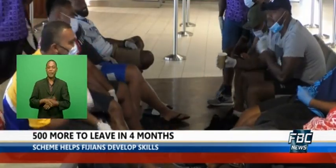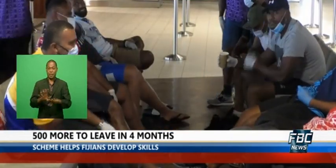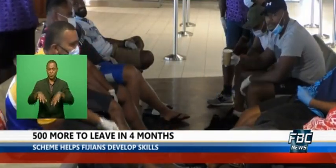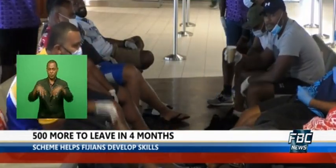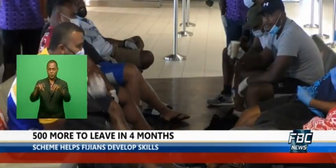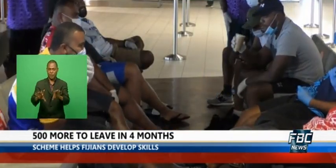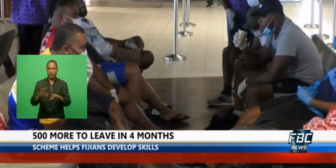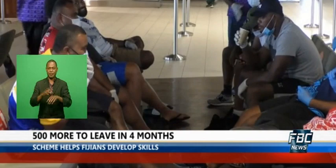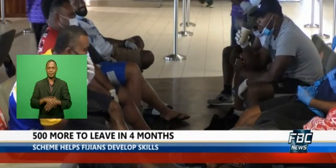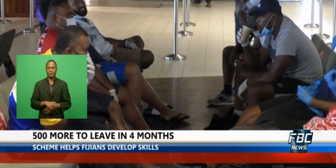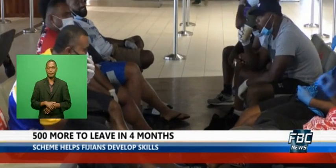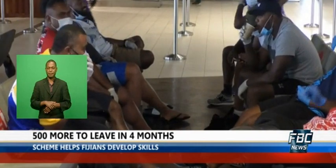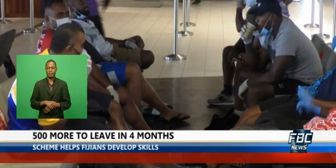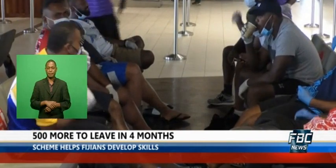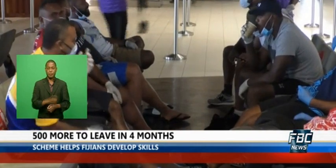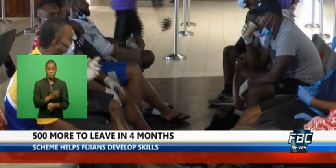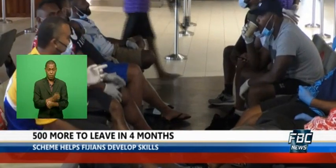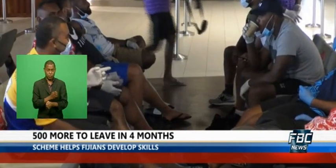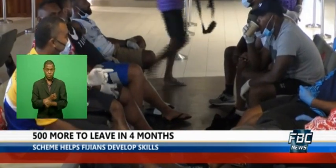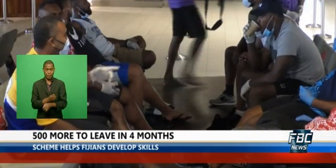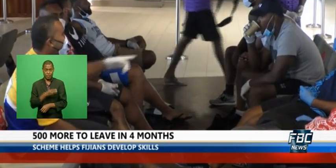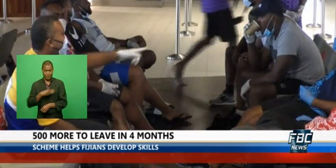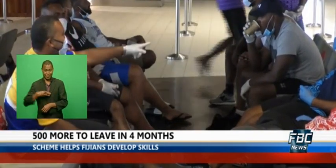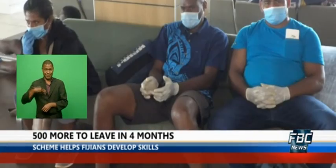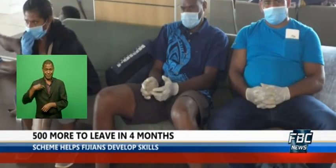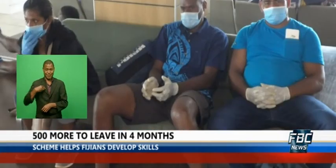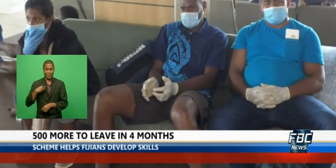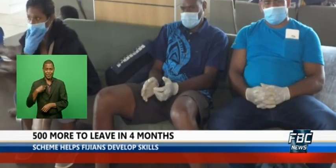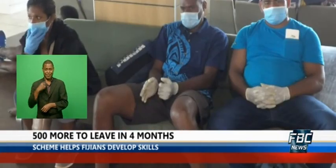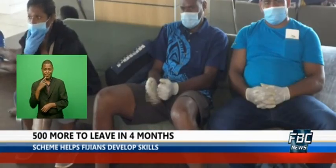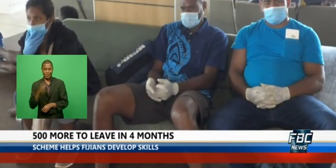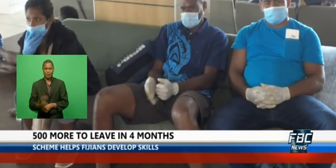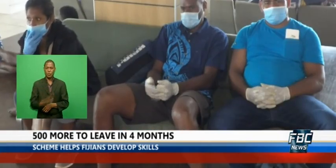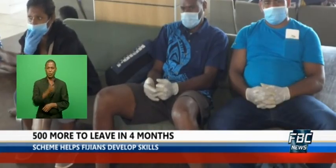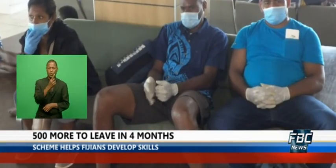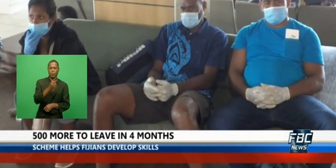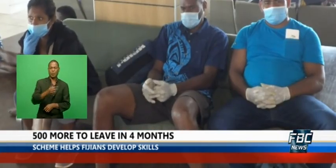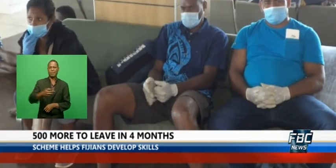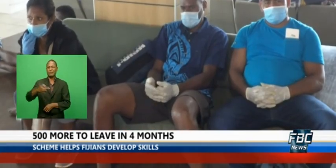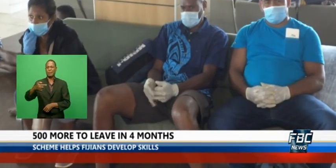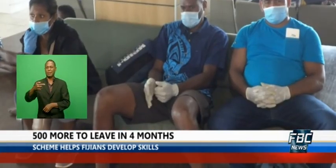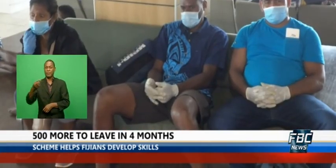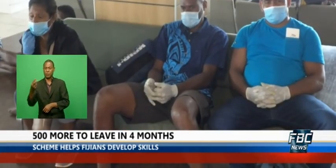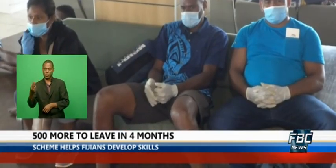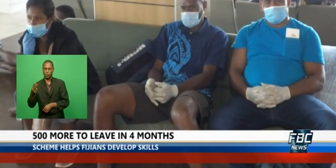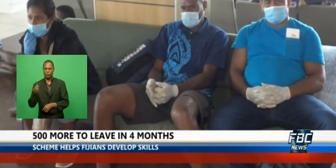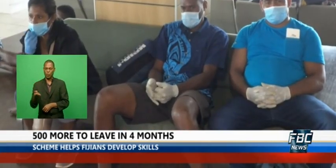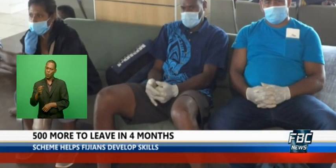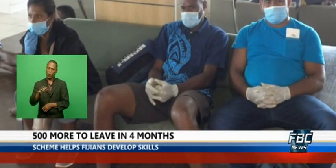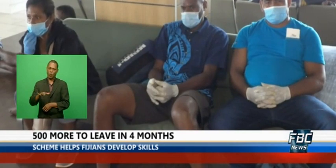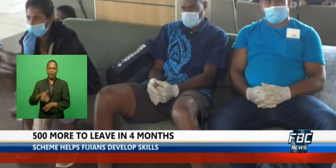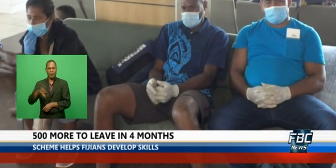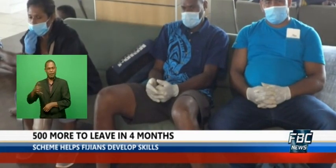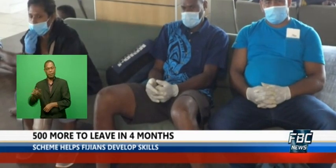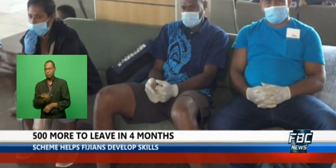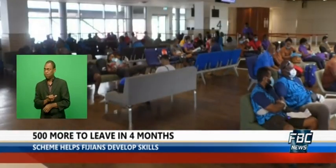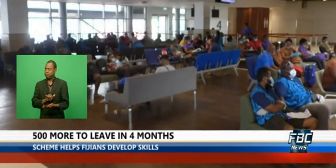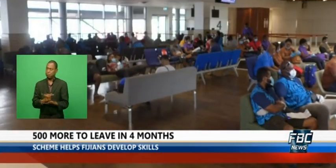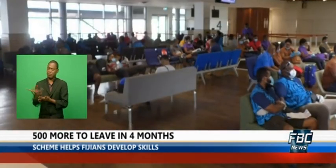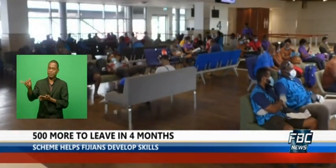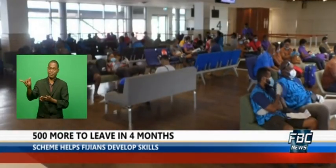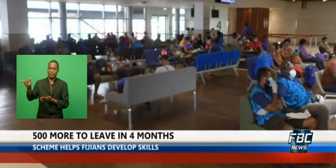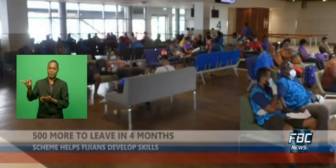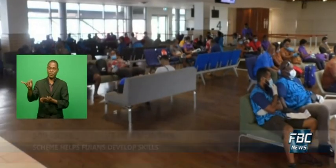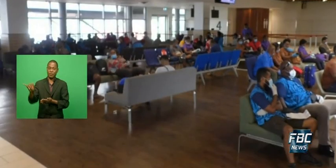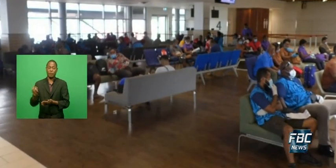Australia. Employment Minister Parvin Kumar says 172 already left last month, and 186